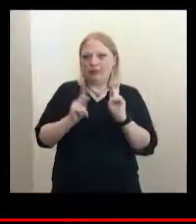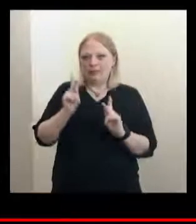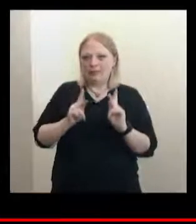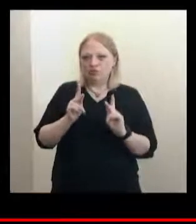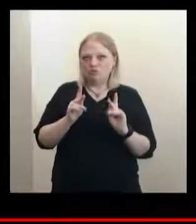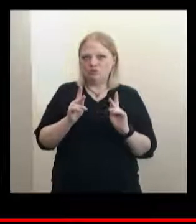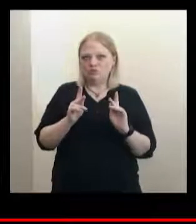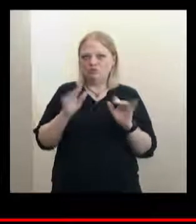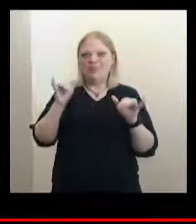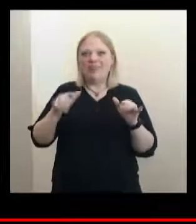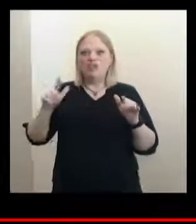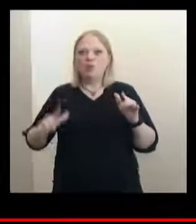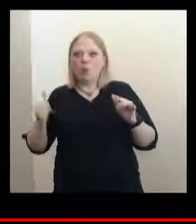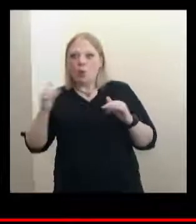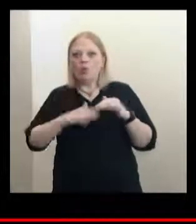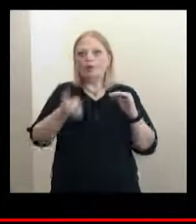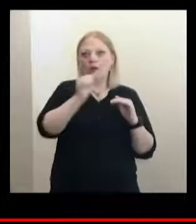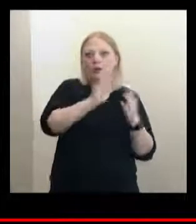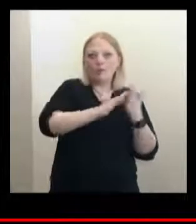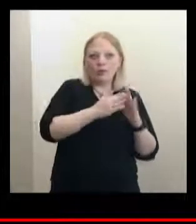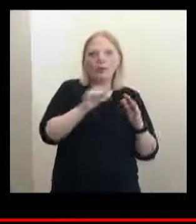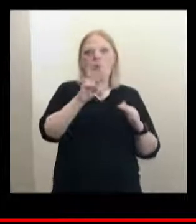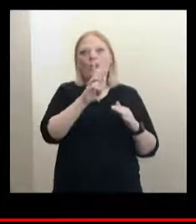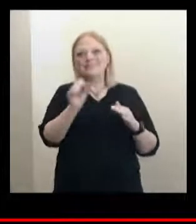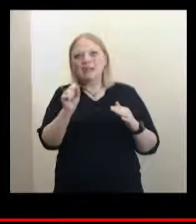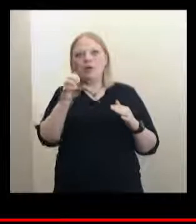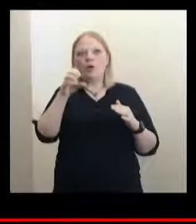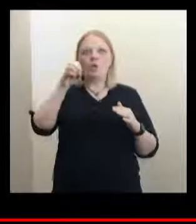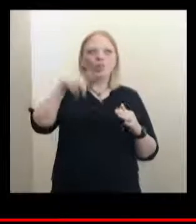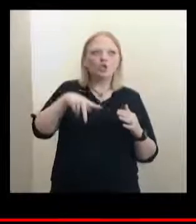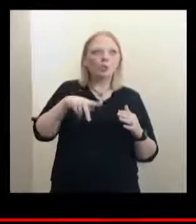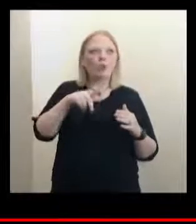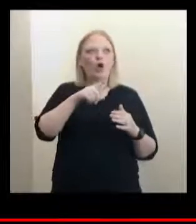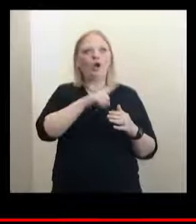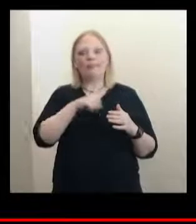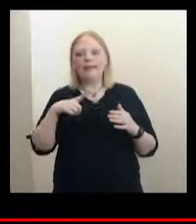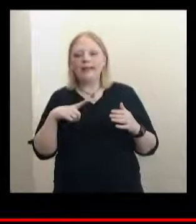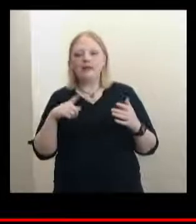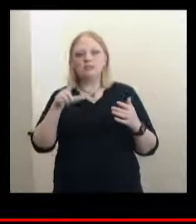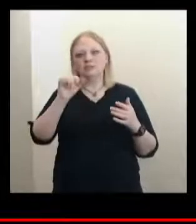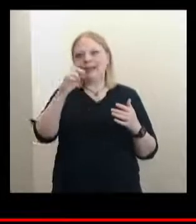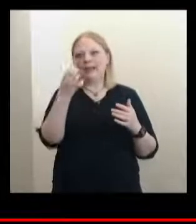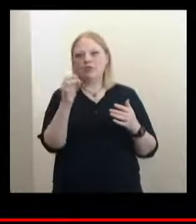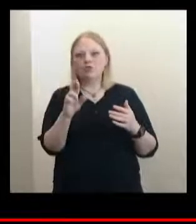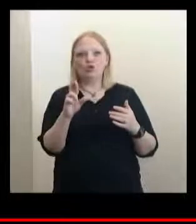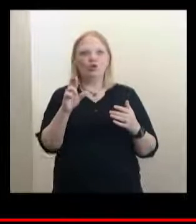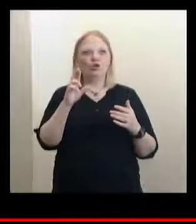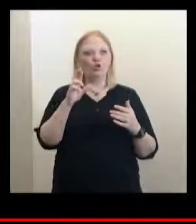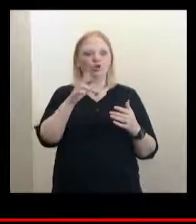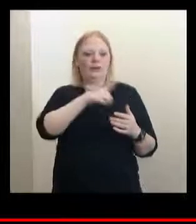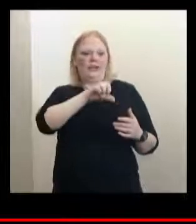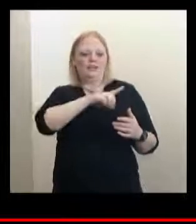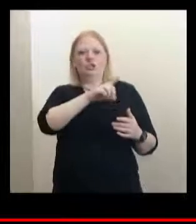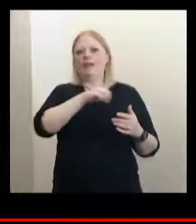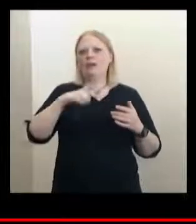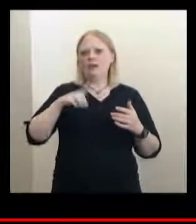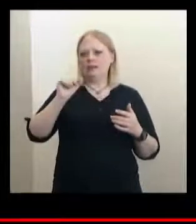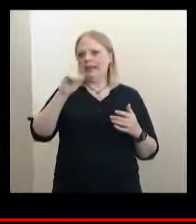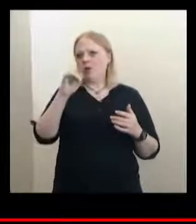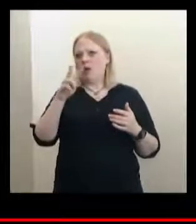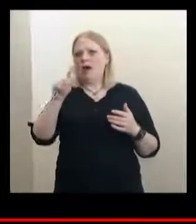parts of our community, like West Seneca, like Orchard Park, like Lancaster, Lackawanna had some very